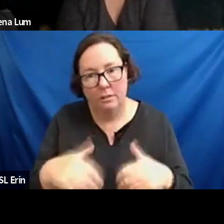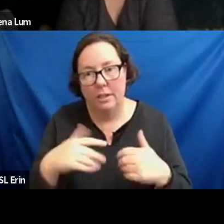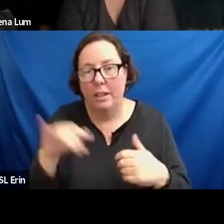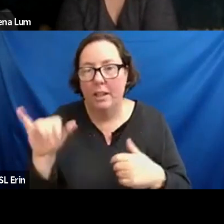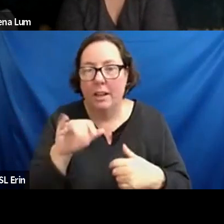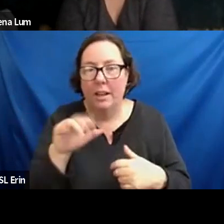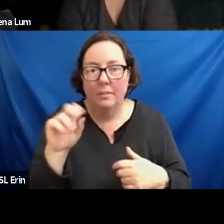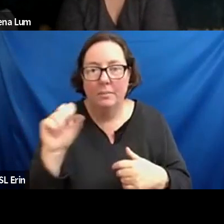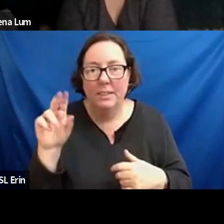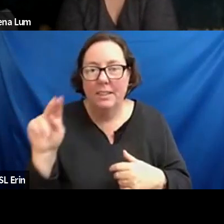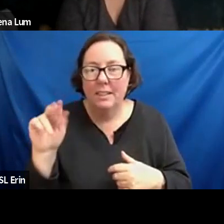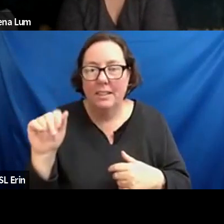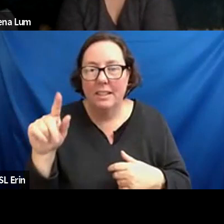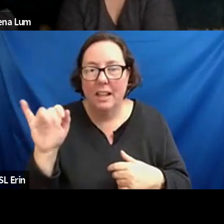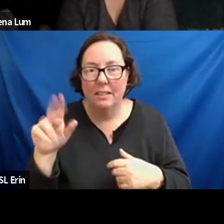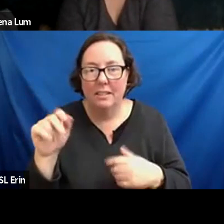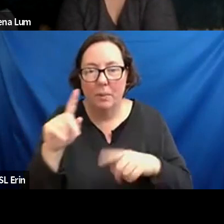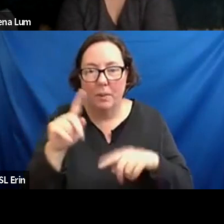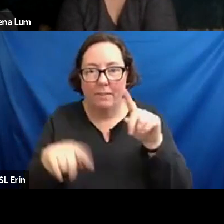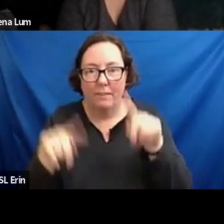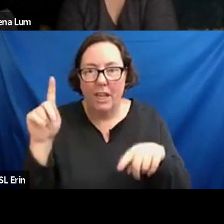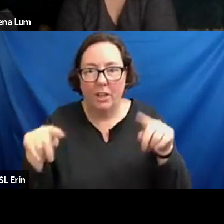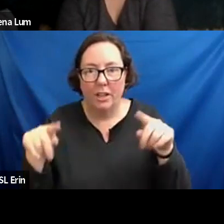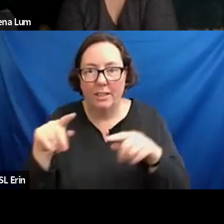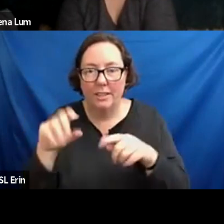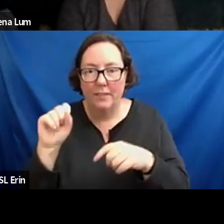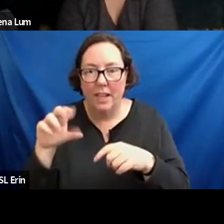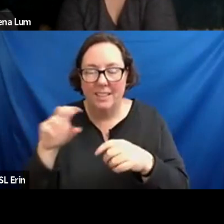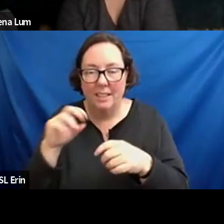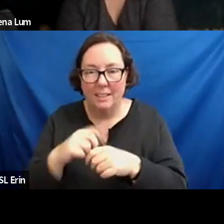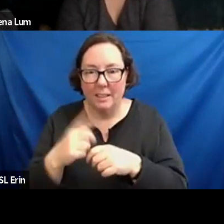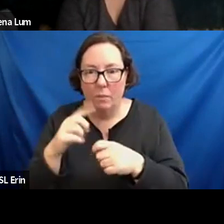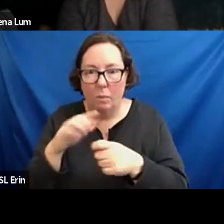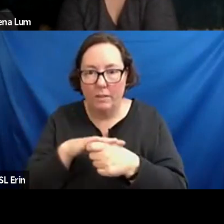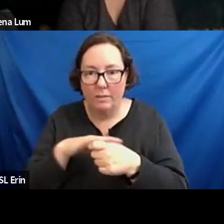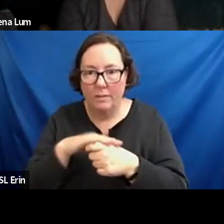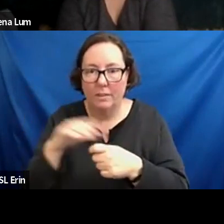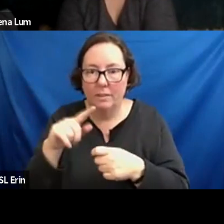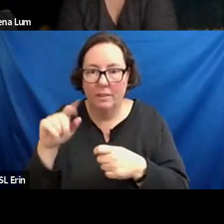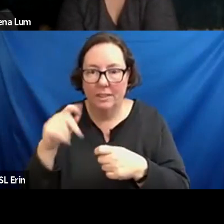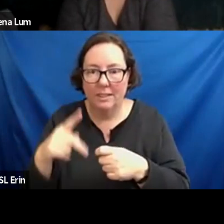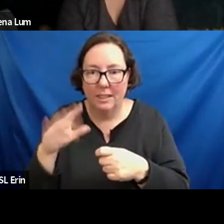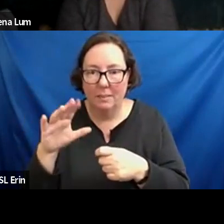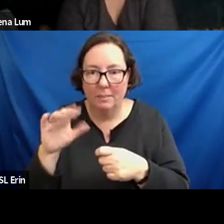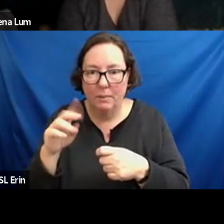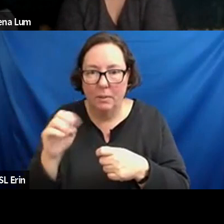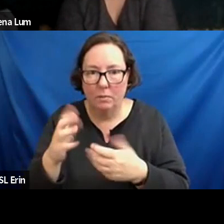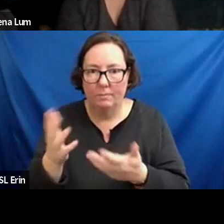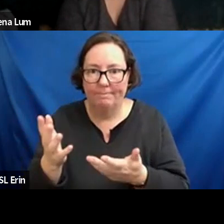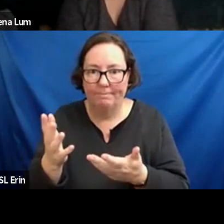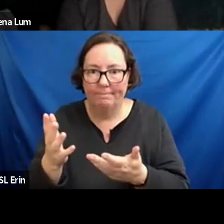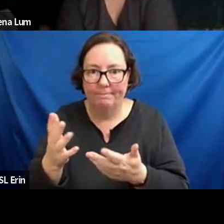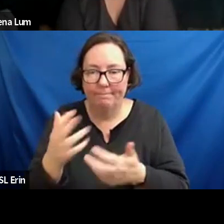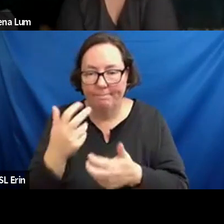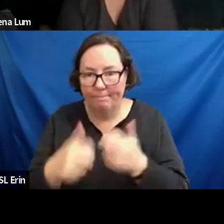mentioned, in terms of just the wide variance of socioeconomics in a single zip code, or some information that might be difficult